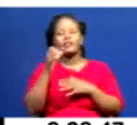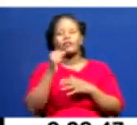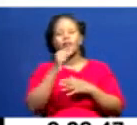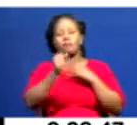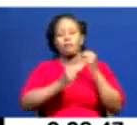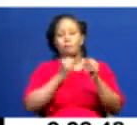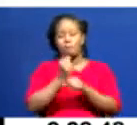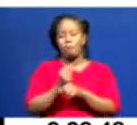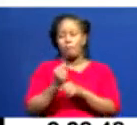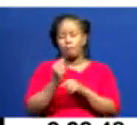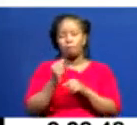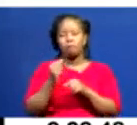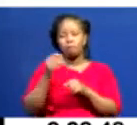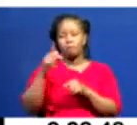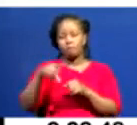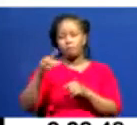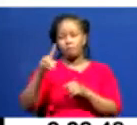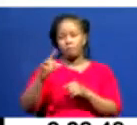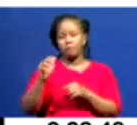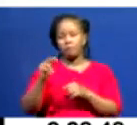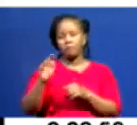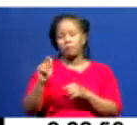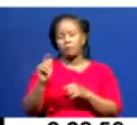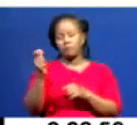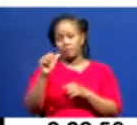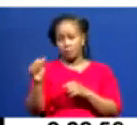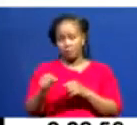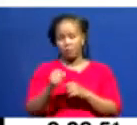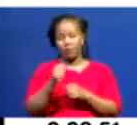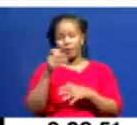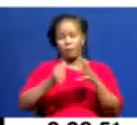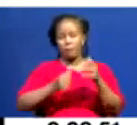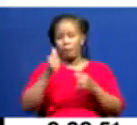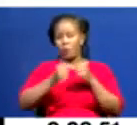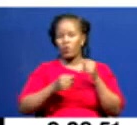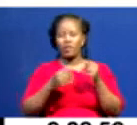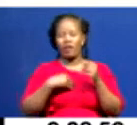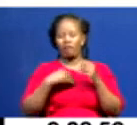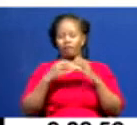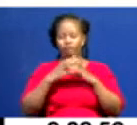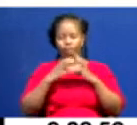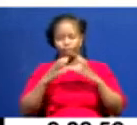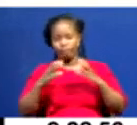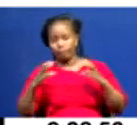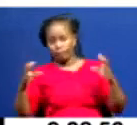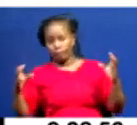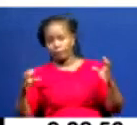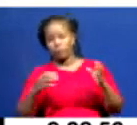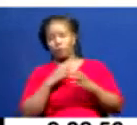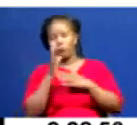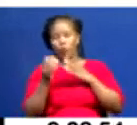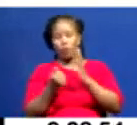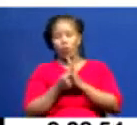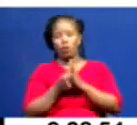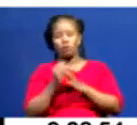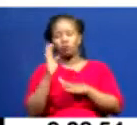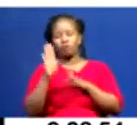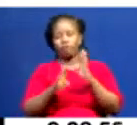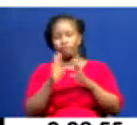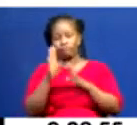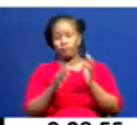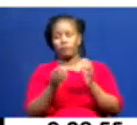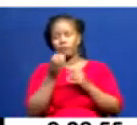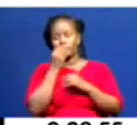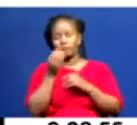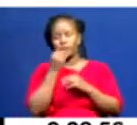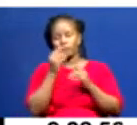over, and Kenya has not been left behind. The local market has seen the entry of Danone and Bio-Foods